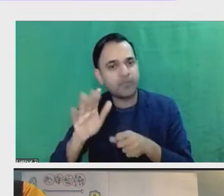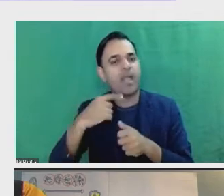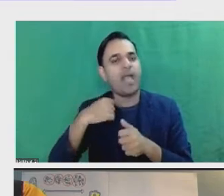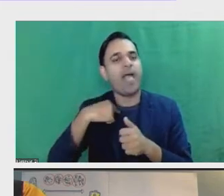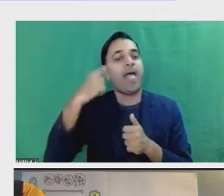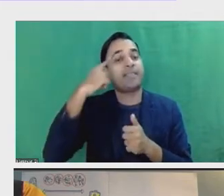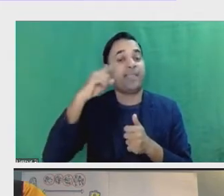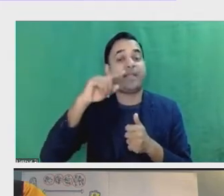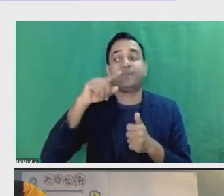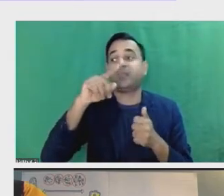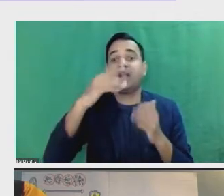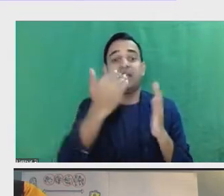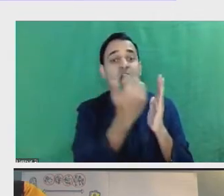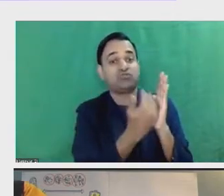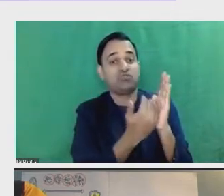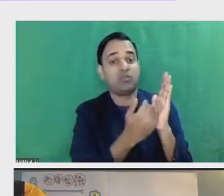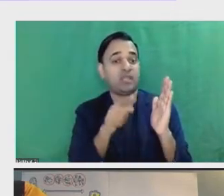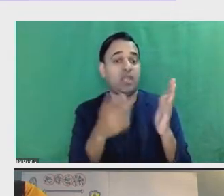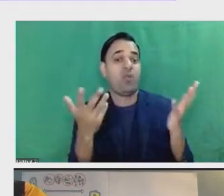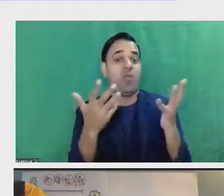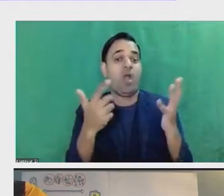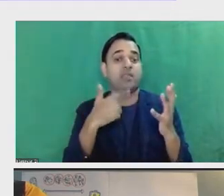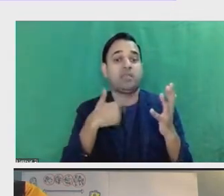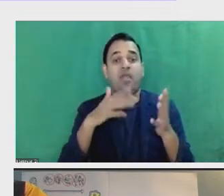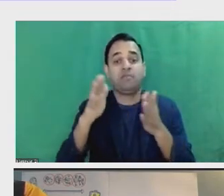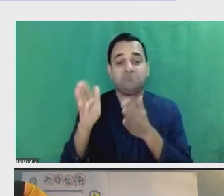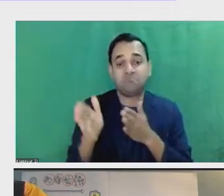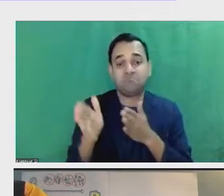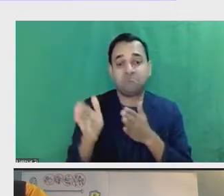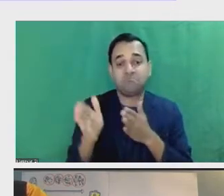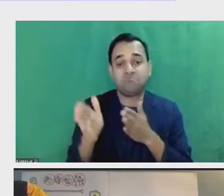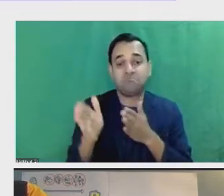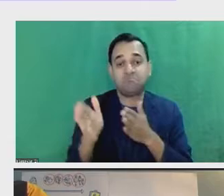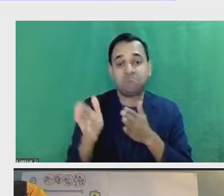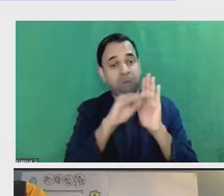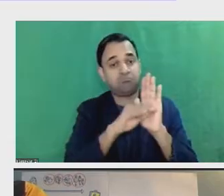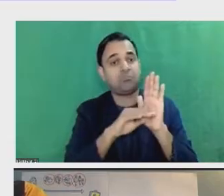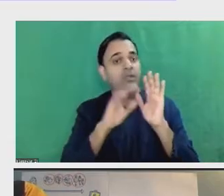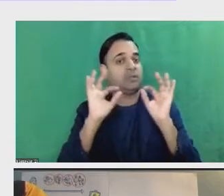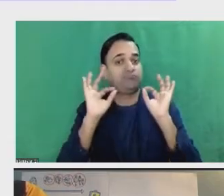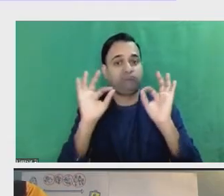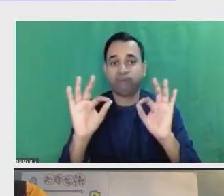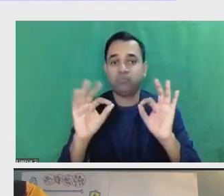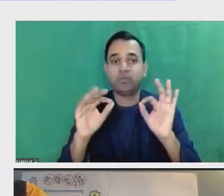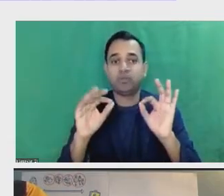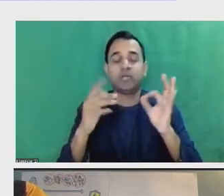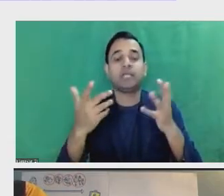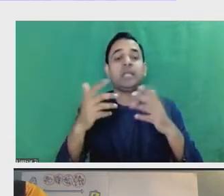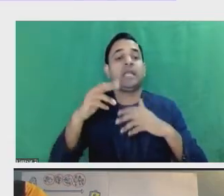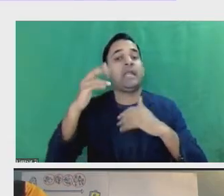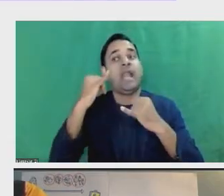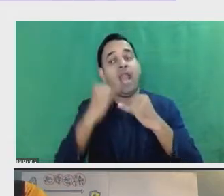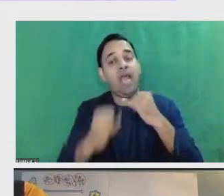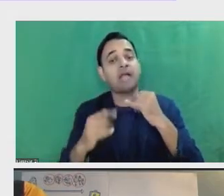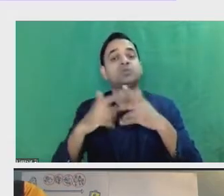then finally, capacity building. How are we going to be, beside the financial resource, how are we going to be building capacity at